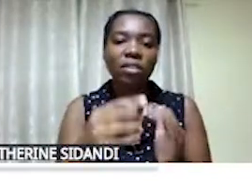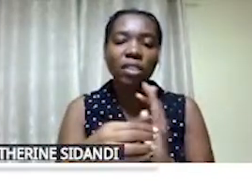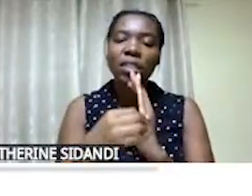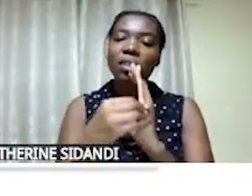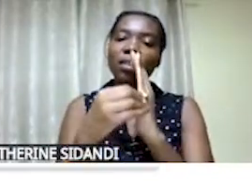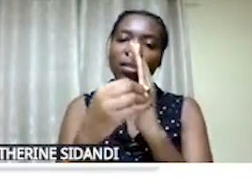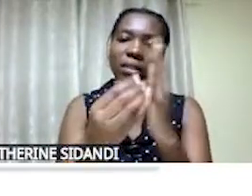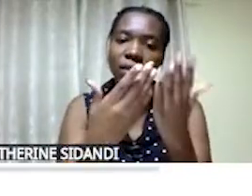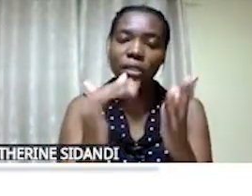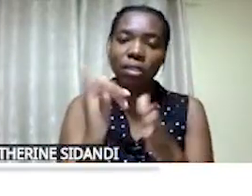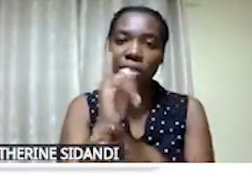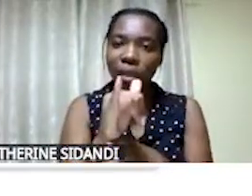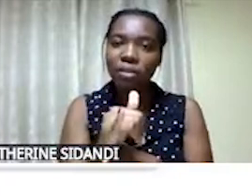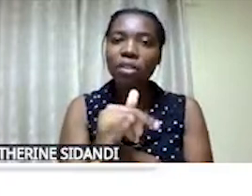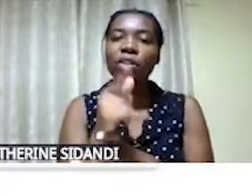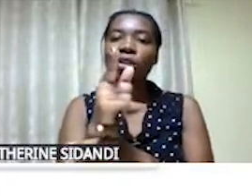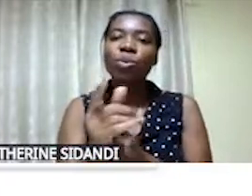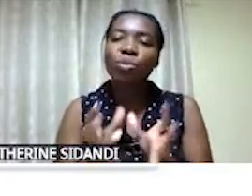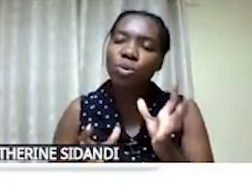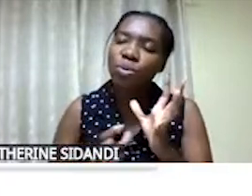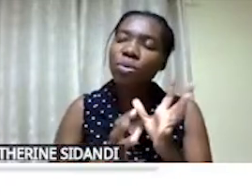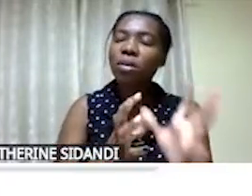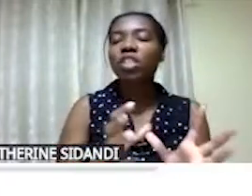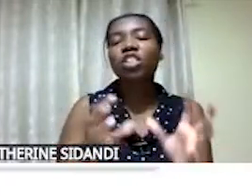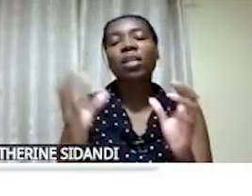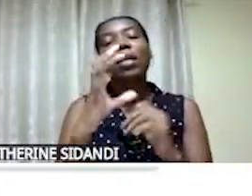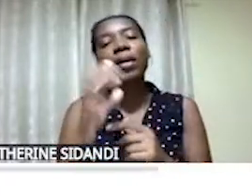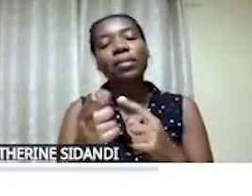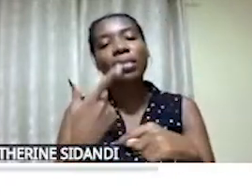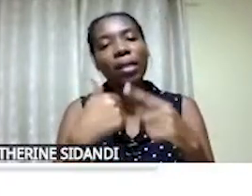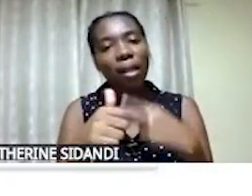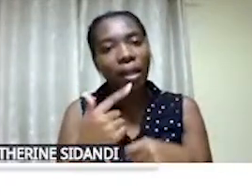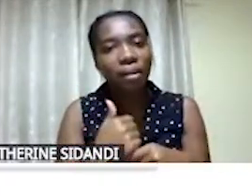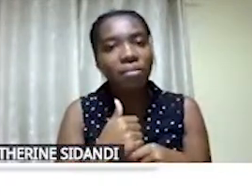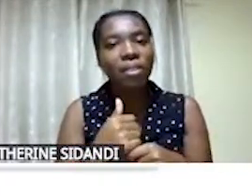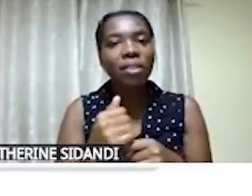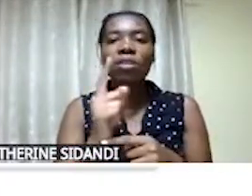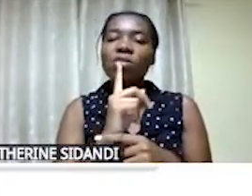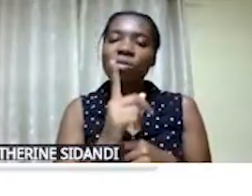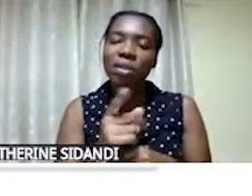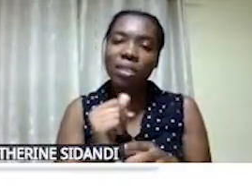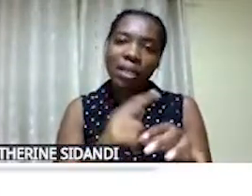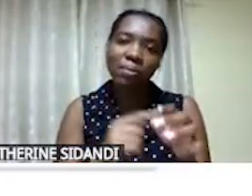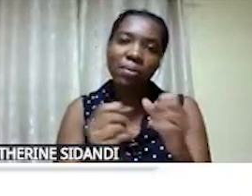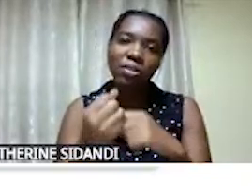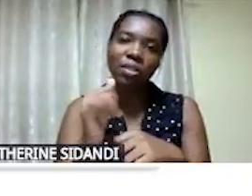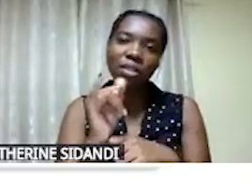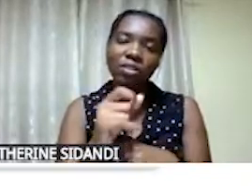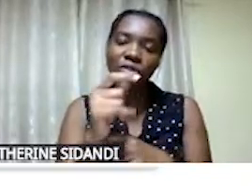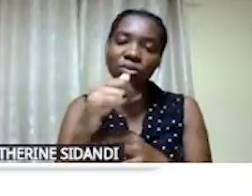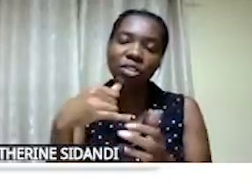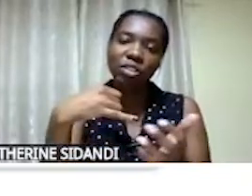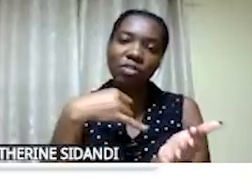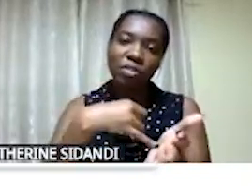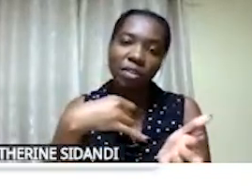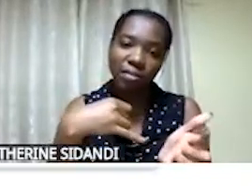the one who's perhaps pushing for clients to come. So in execution, you want to also involve,